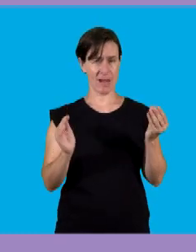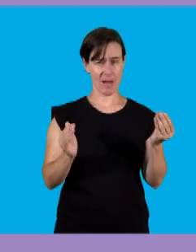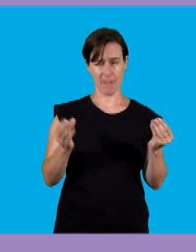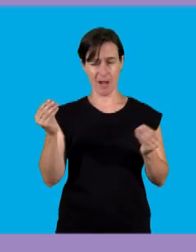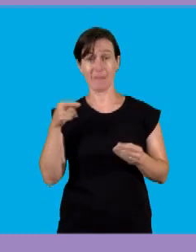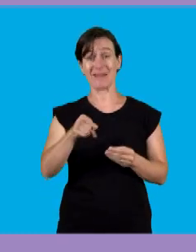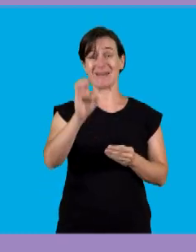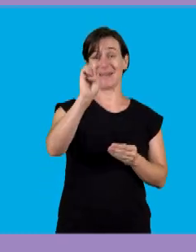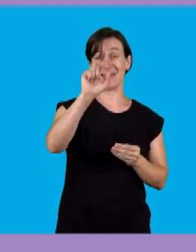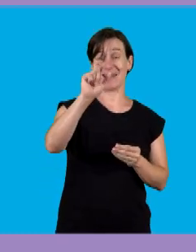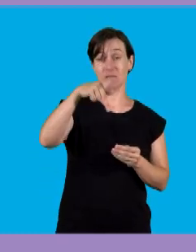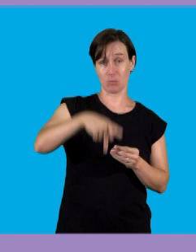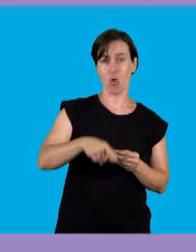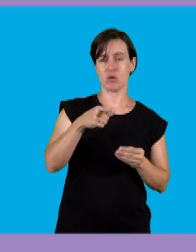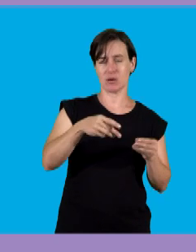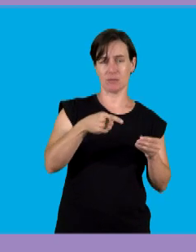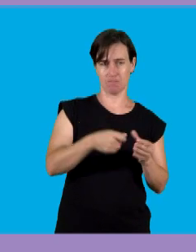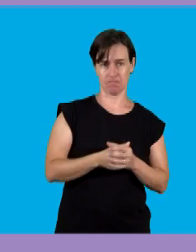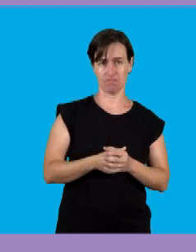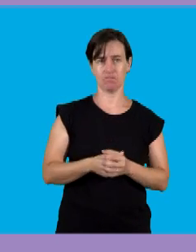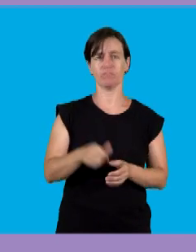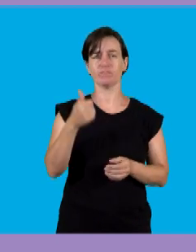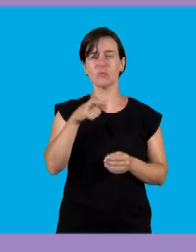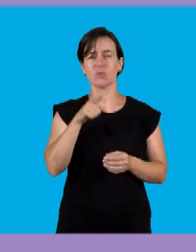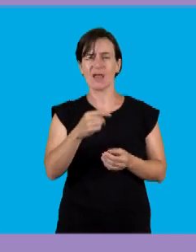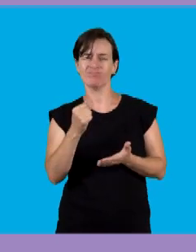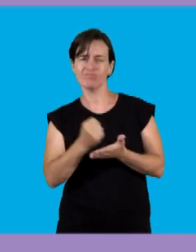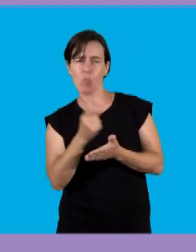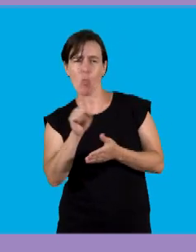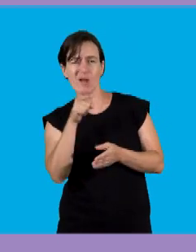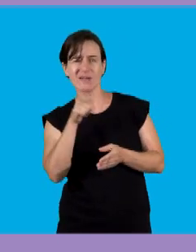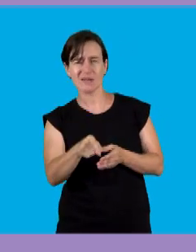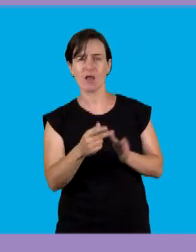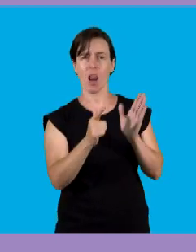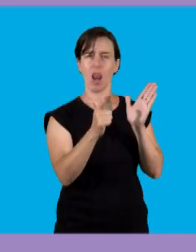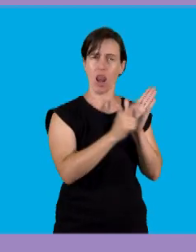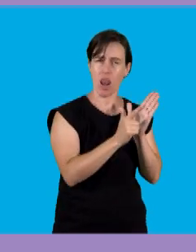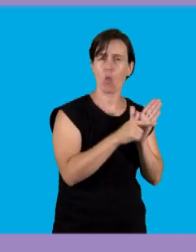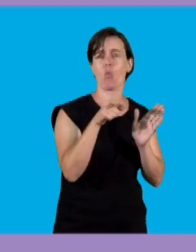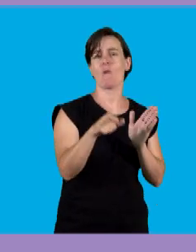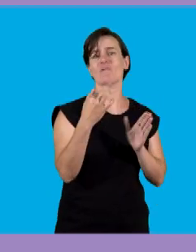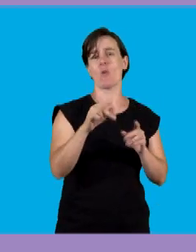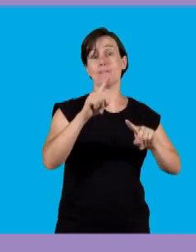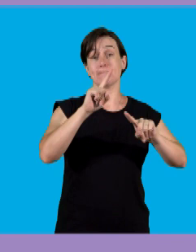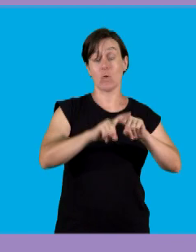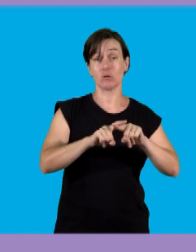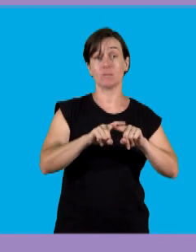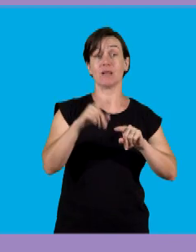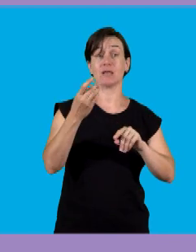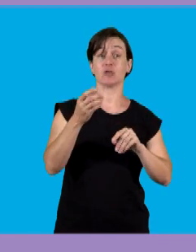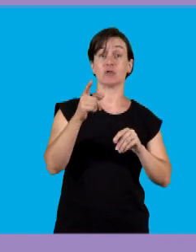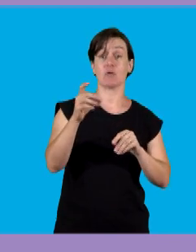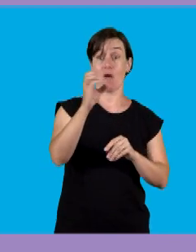form, establish general laws of exponents limited to multiplication of powers of the same